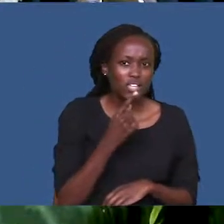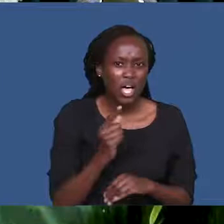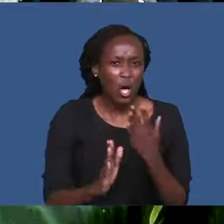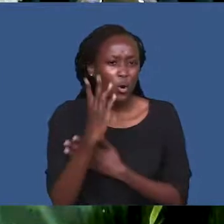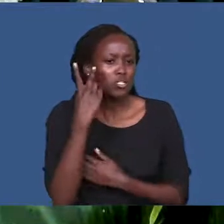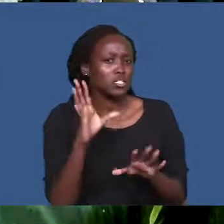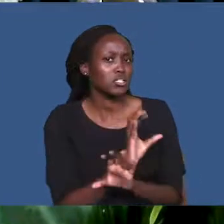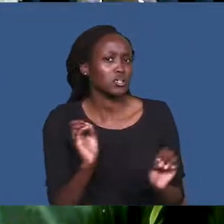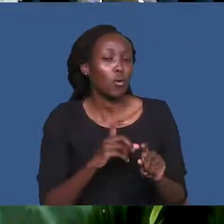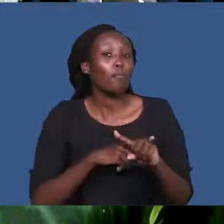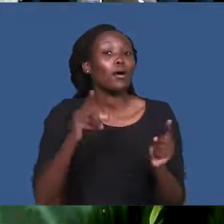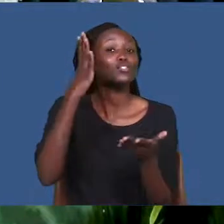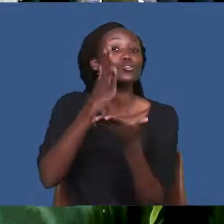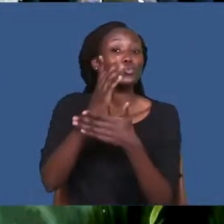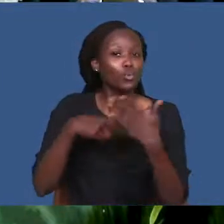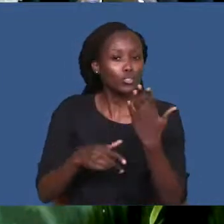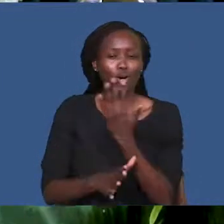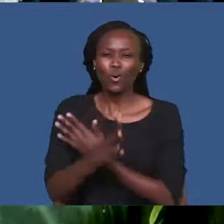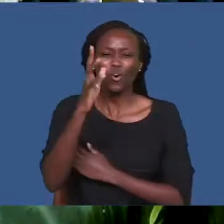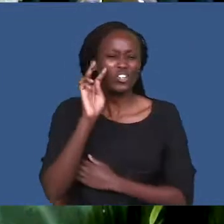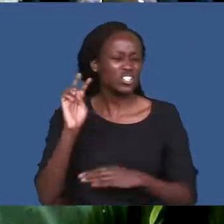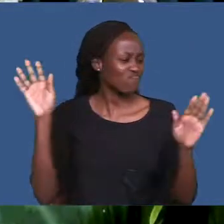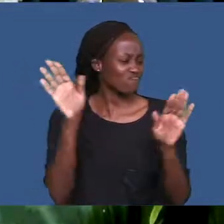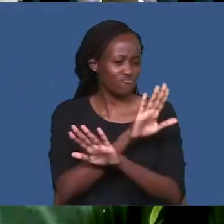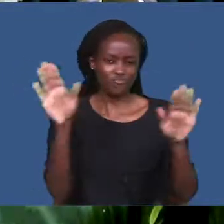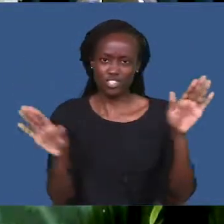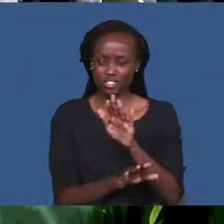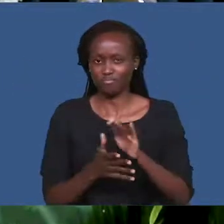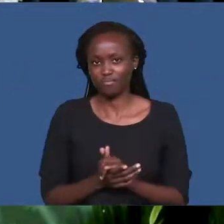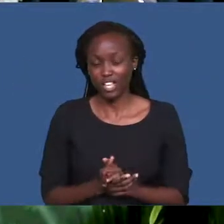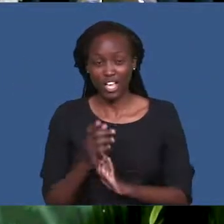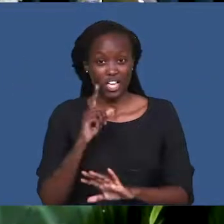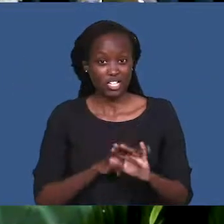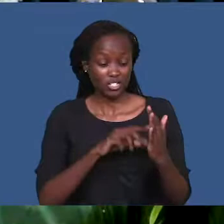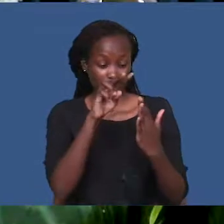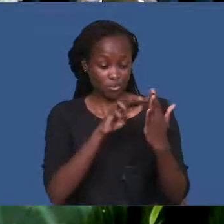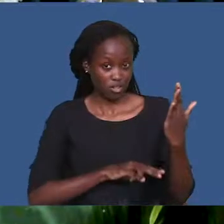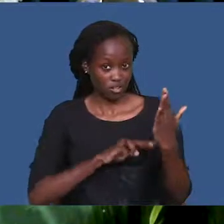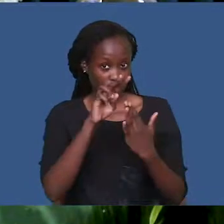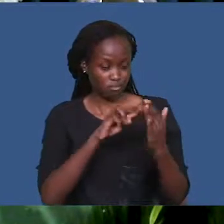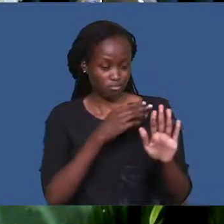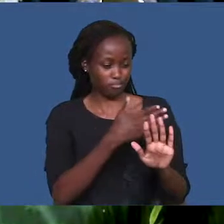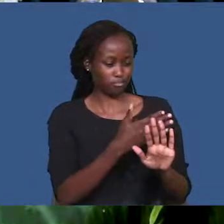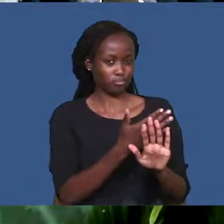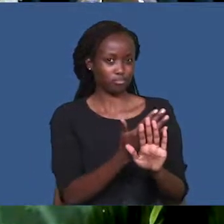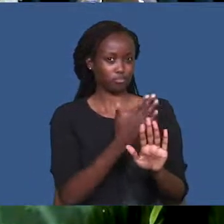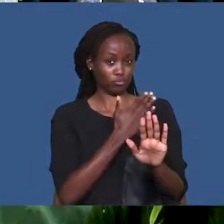is, God sees. When we read the earlier chapter,